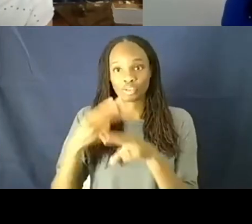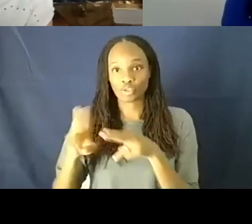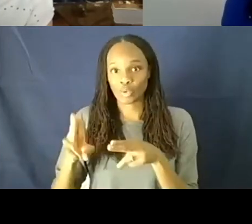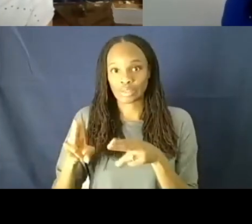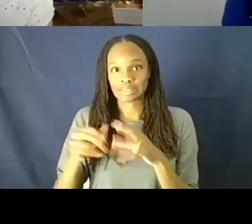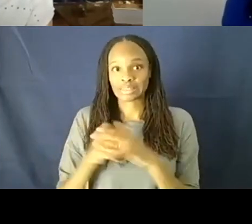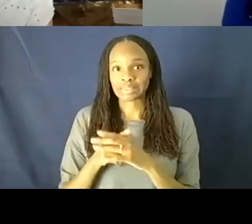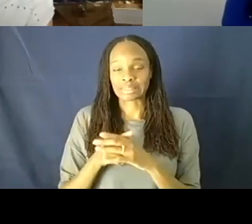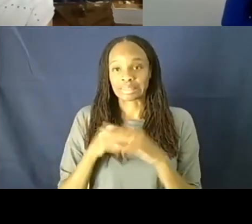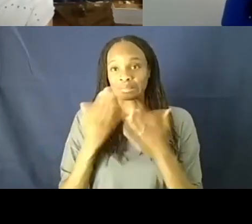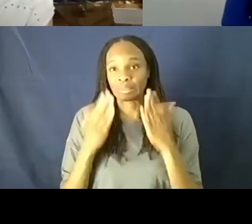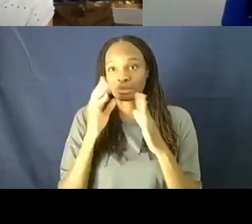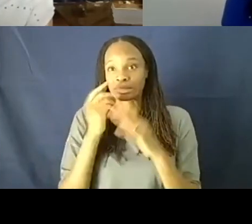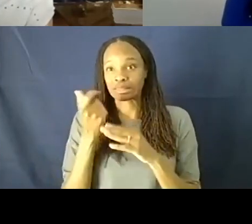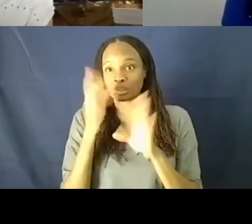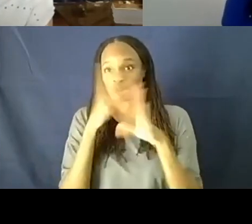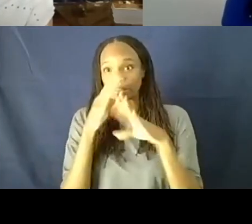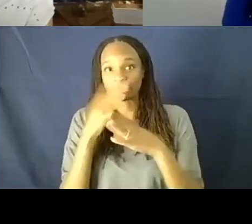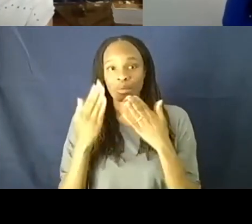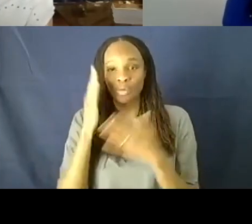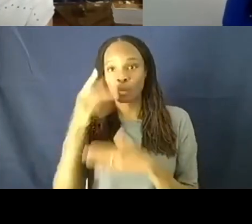if they cut me off at some point.